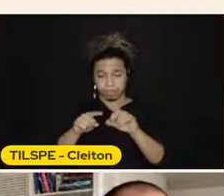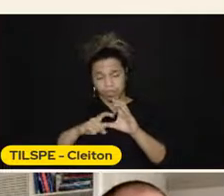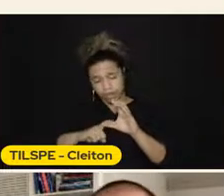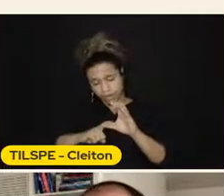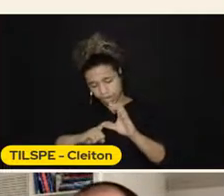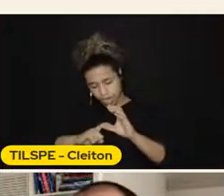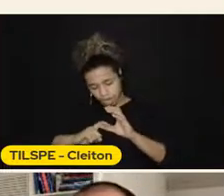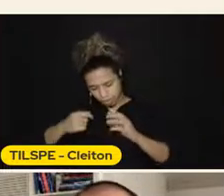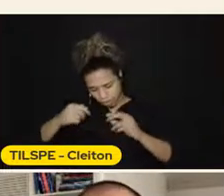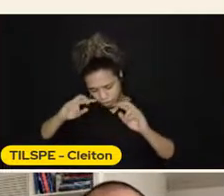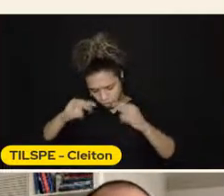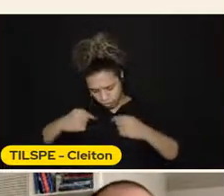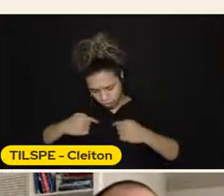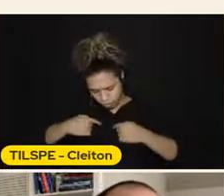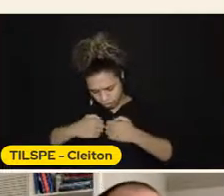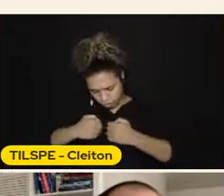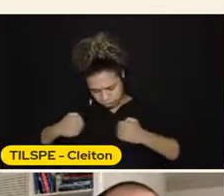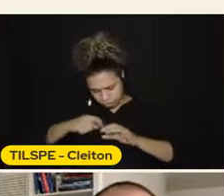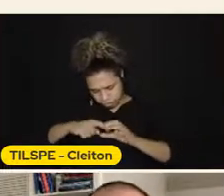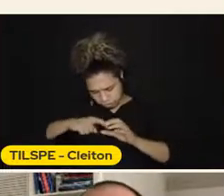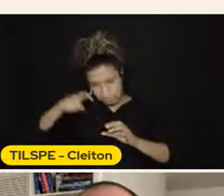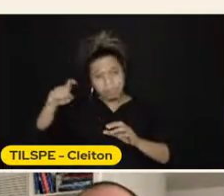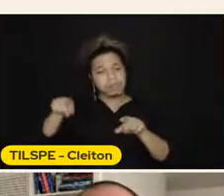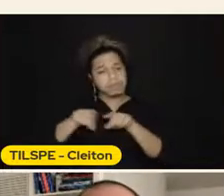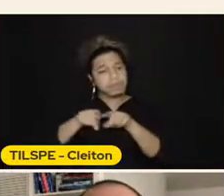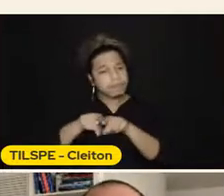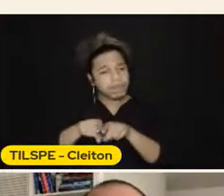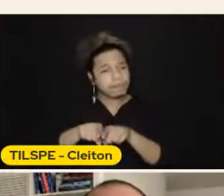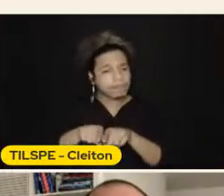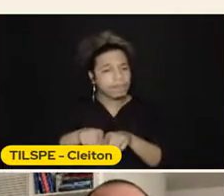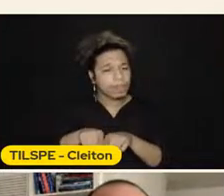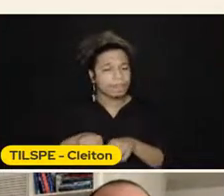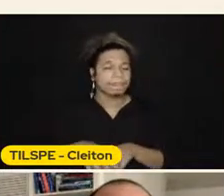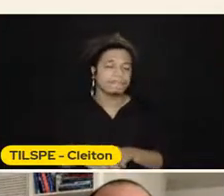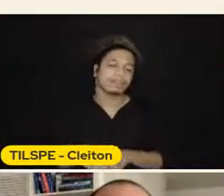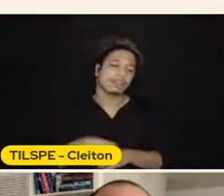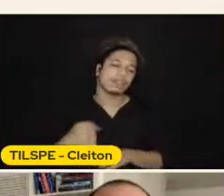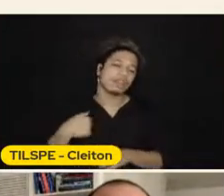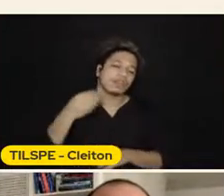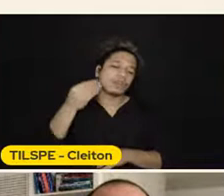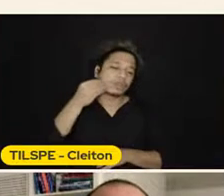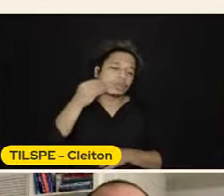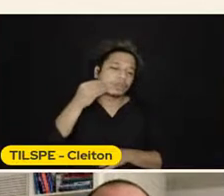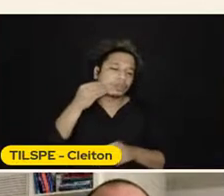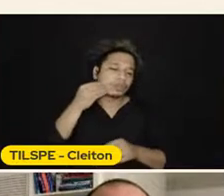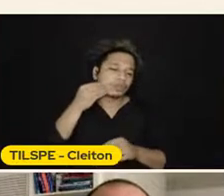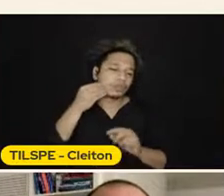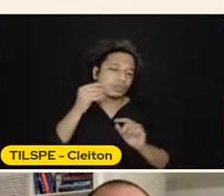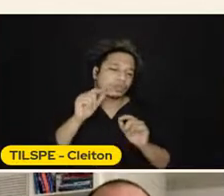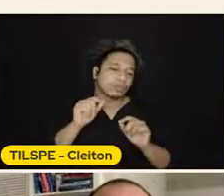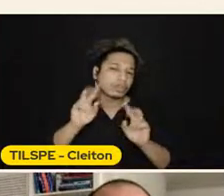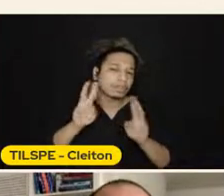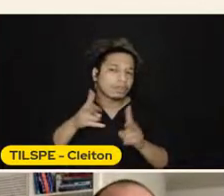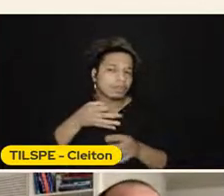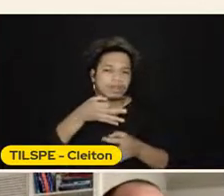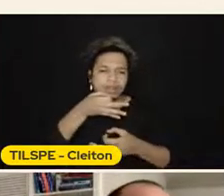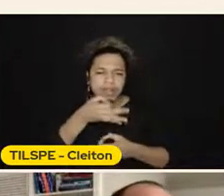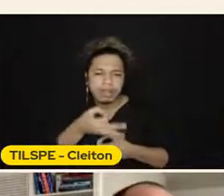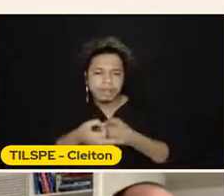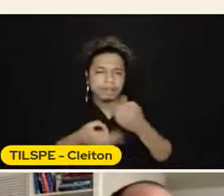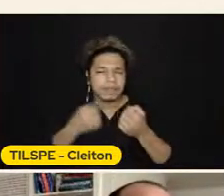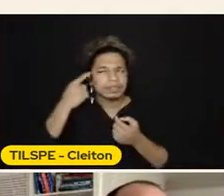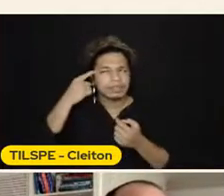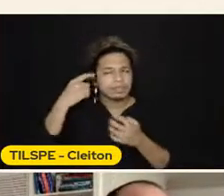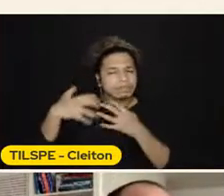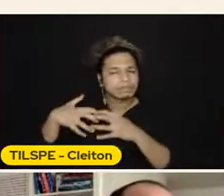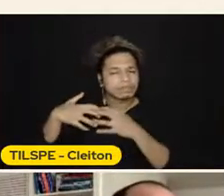the uncritical going hand in hand. I try all the time to be critical. I'm always mindful, but I